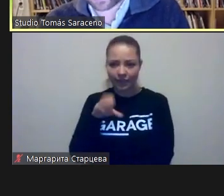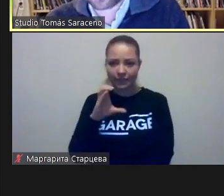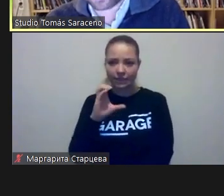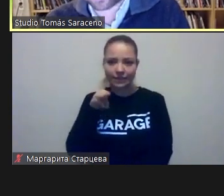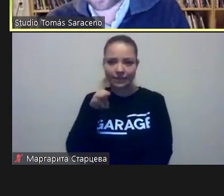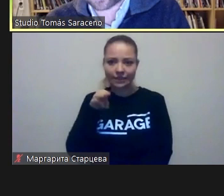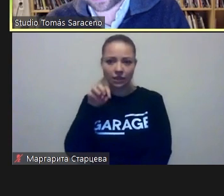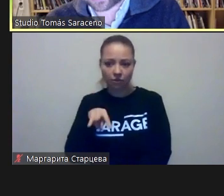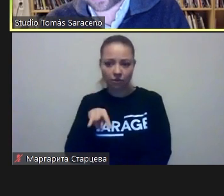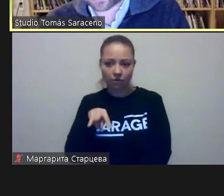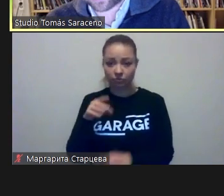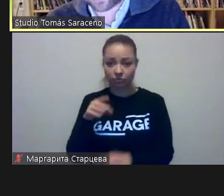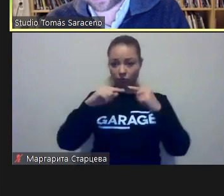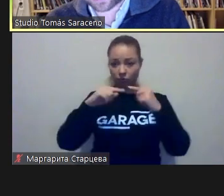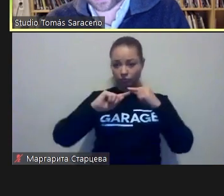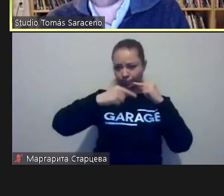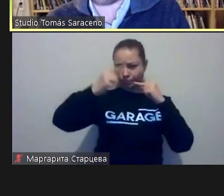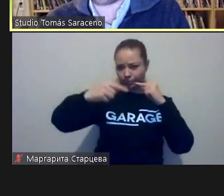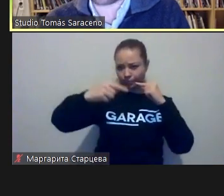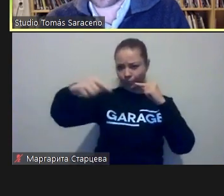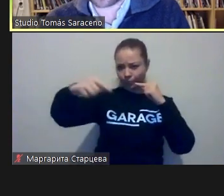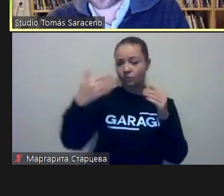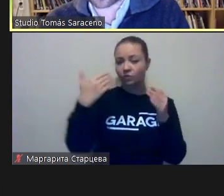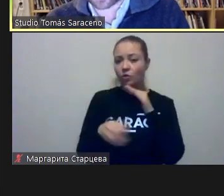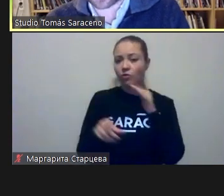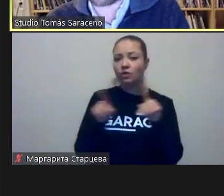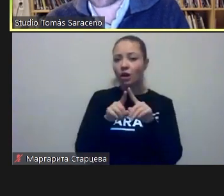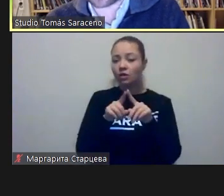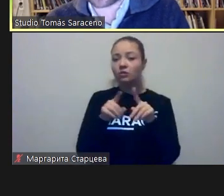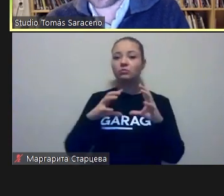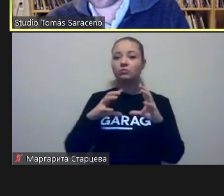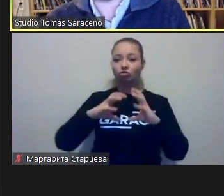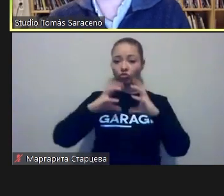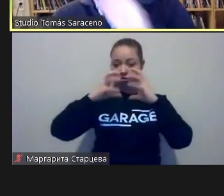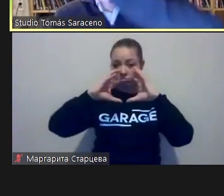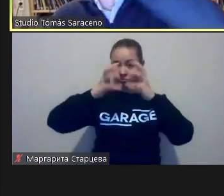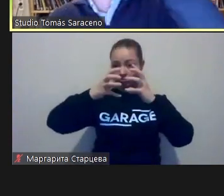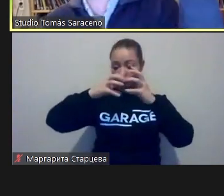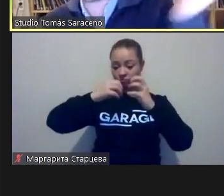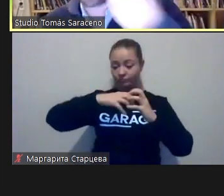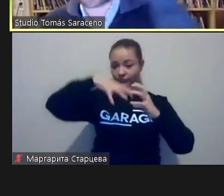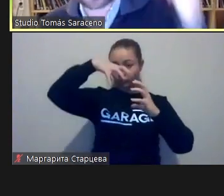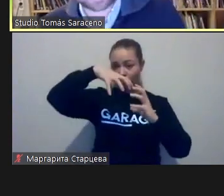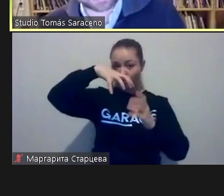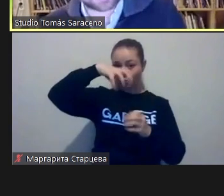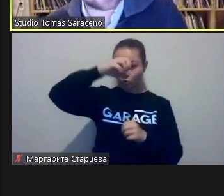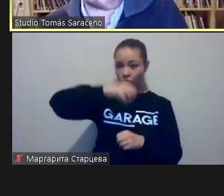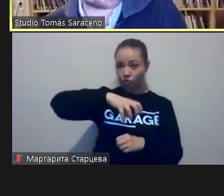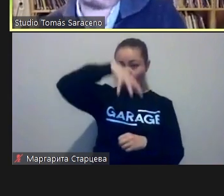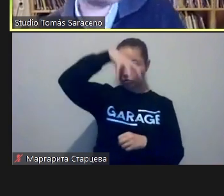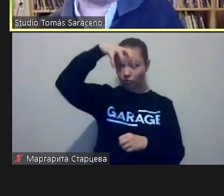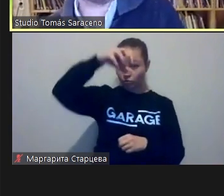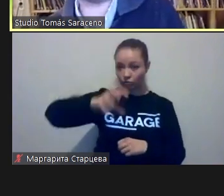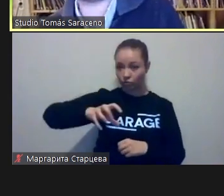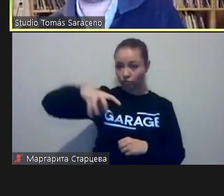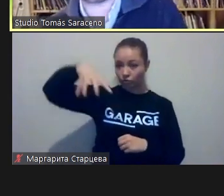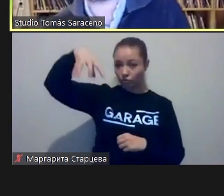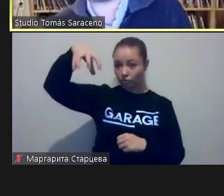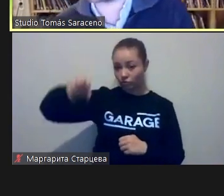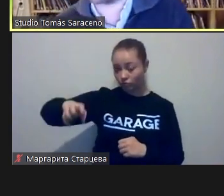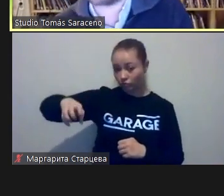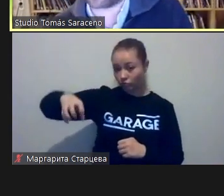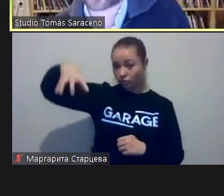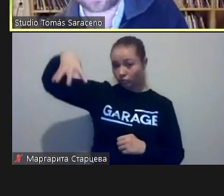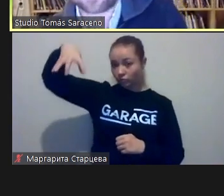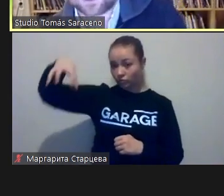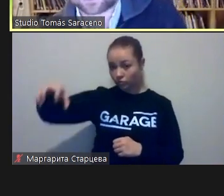he's up here, during the night, go down here. Up and down, up and down. This means instead to think about, again, what are the orbits